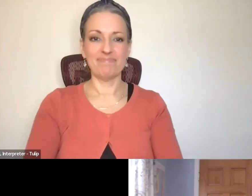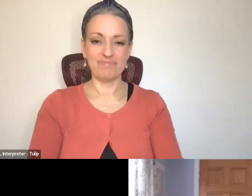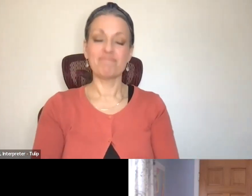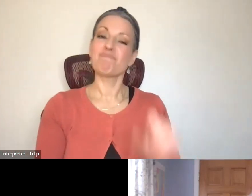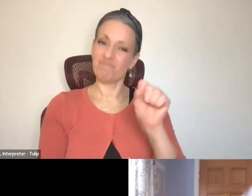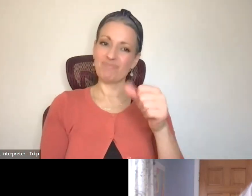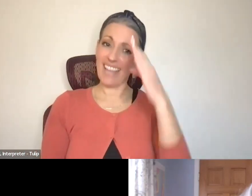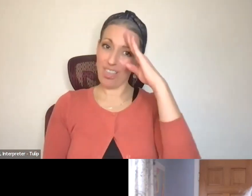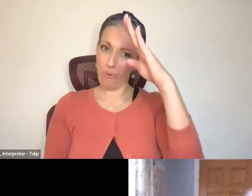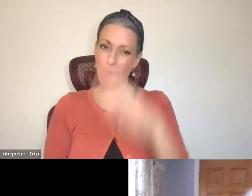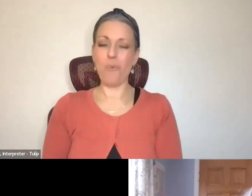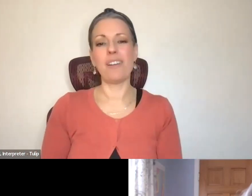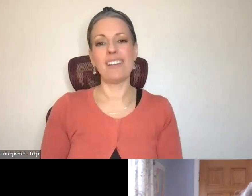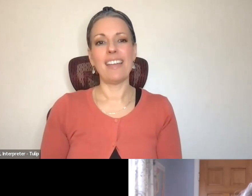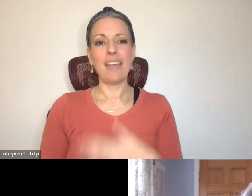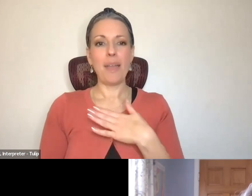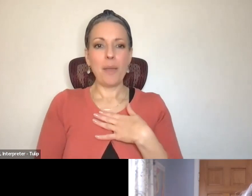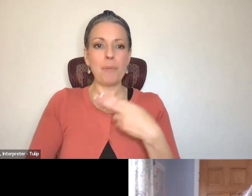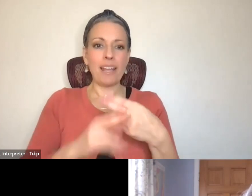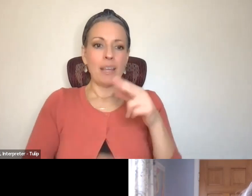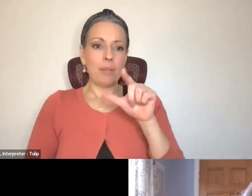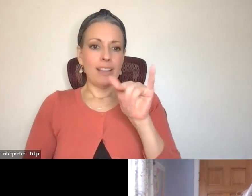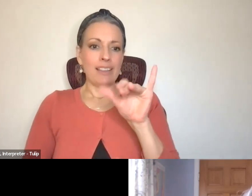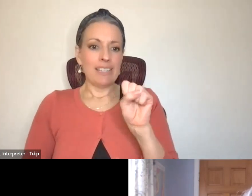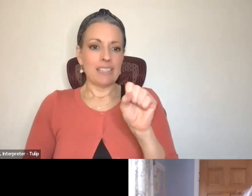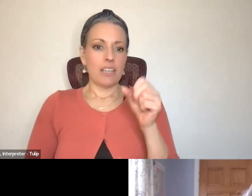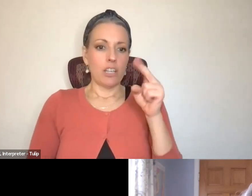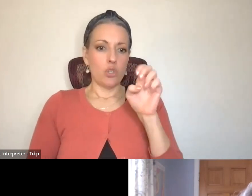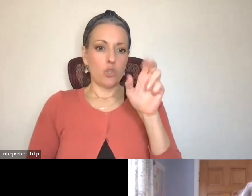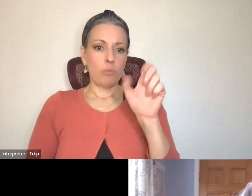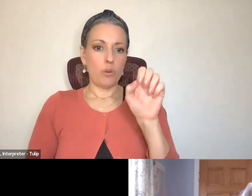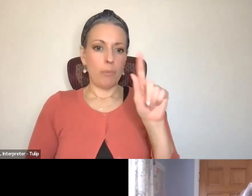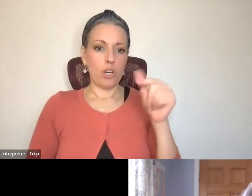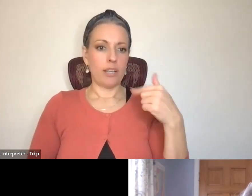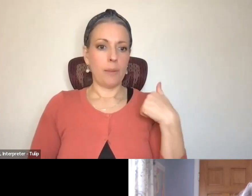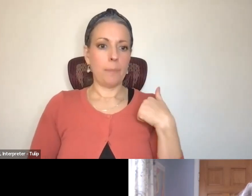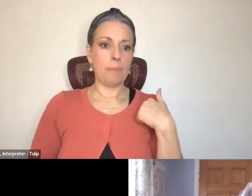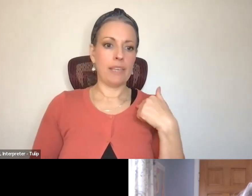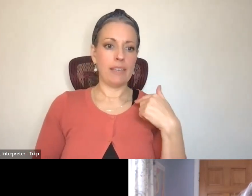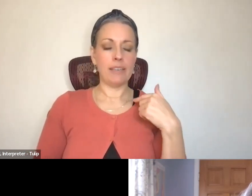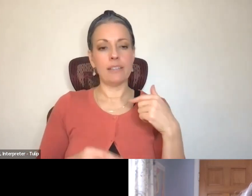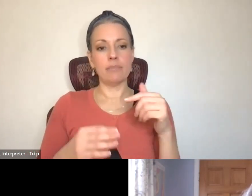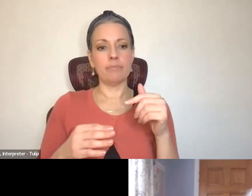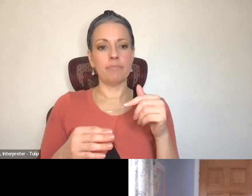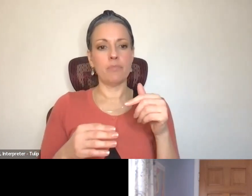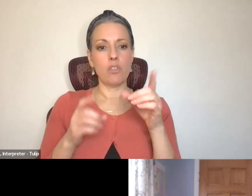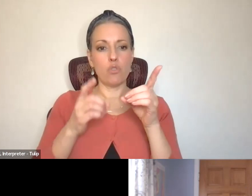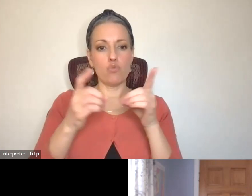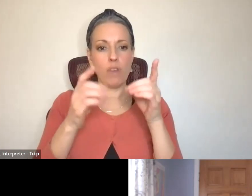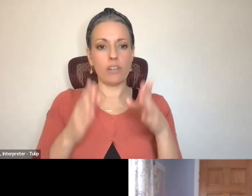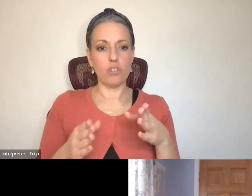Sure. Hi there. I'm Lisa Nuremberg. I'm the Executive Director of the California Elder Justice Coalition. And I want to